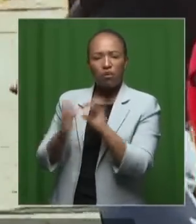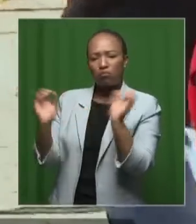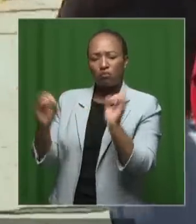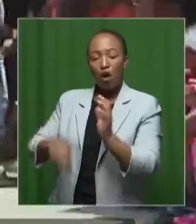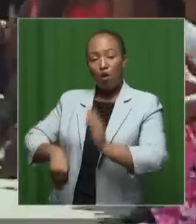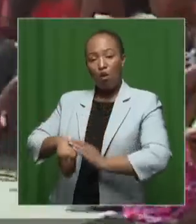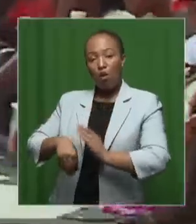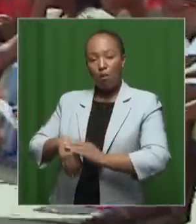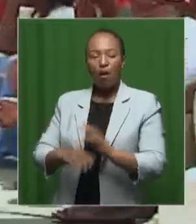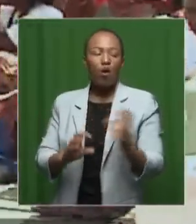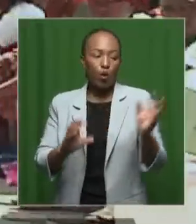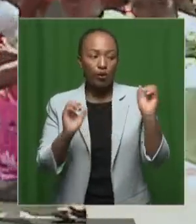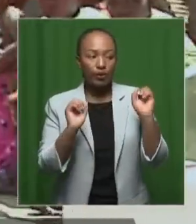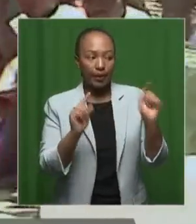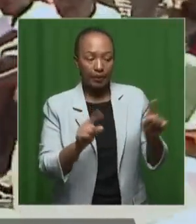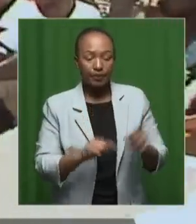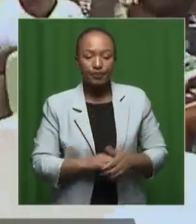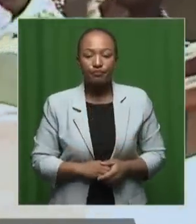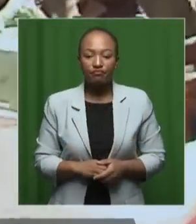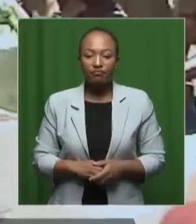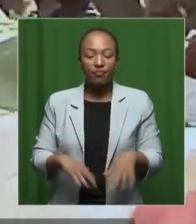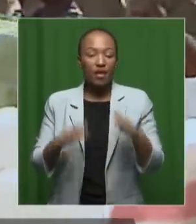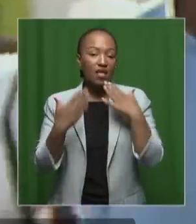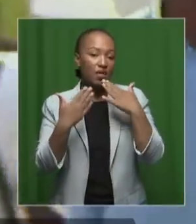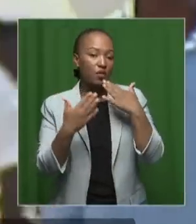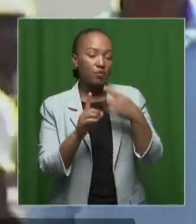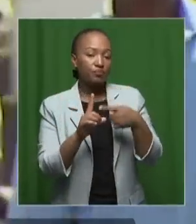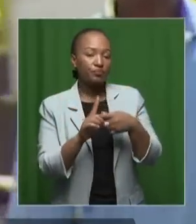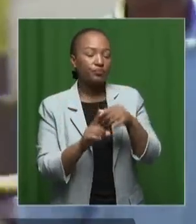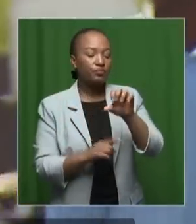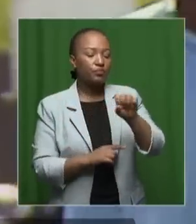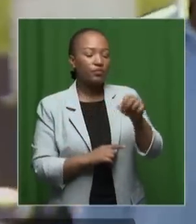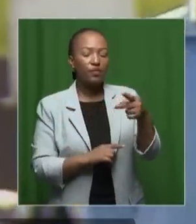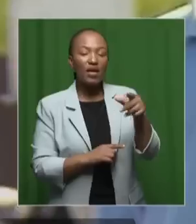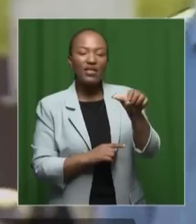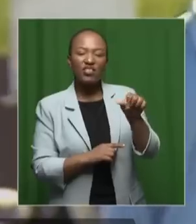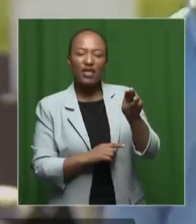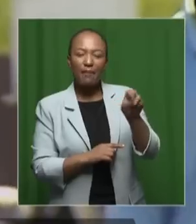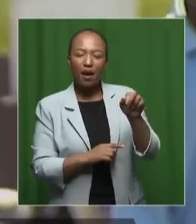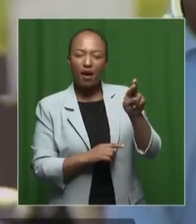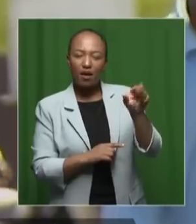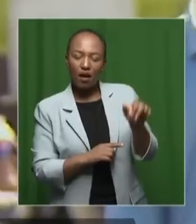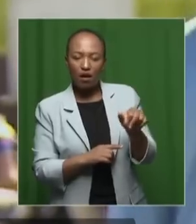right okay thank you Shamara ne